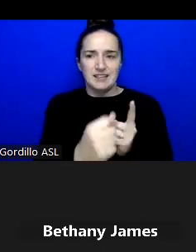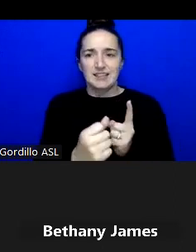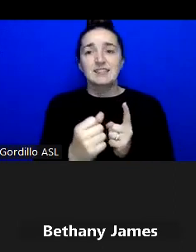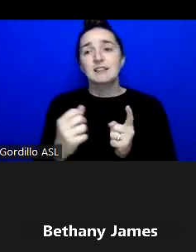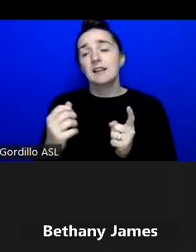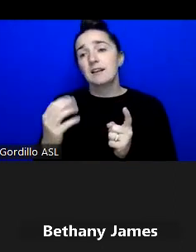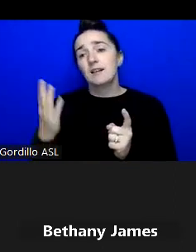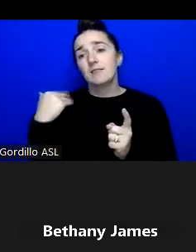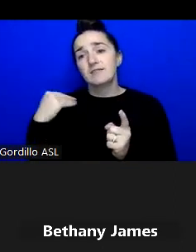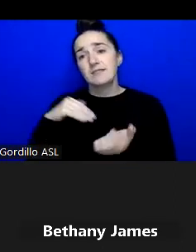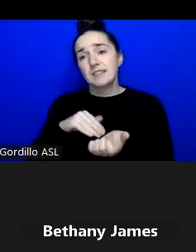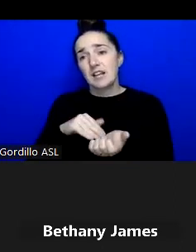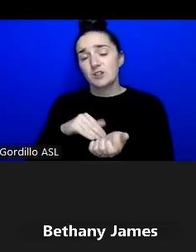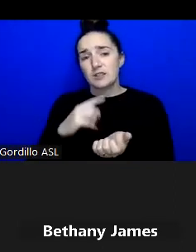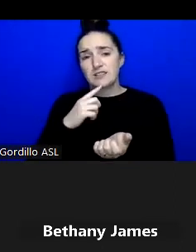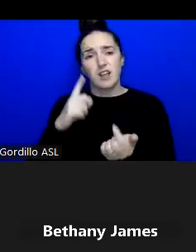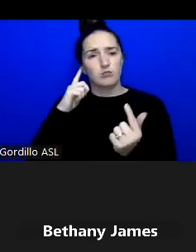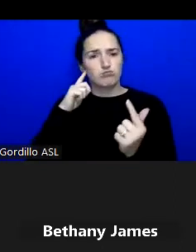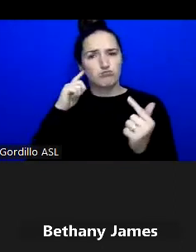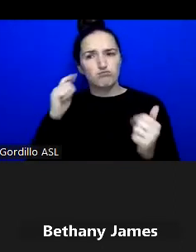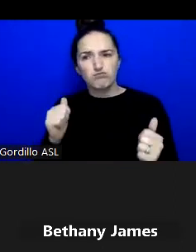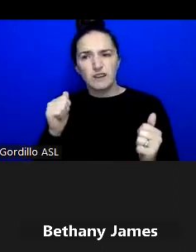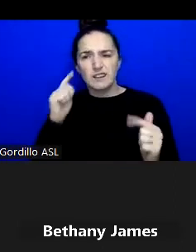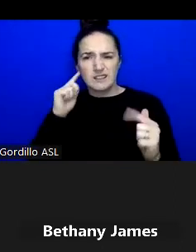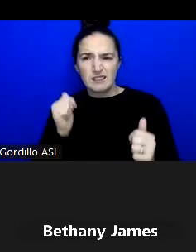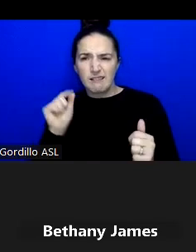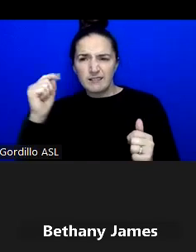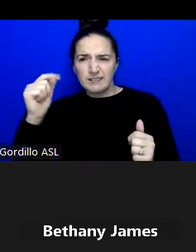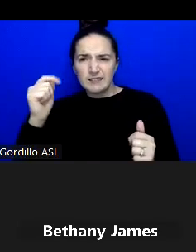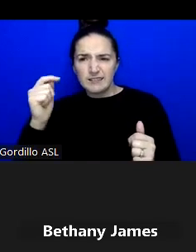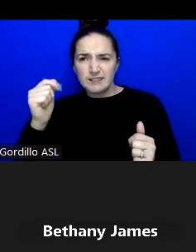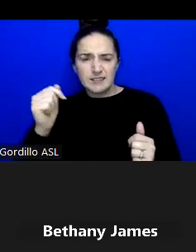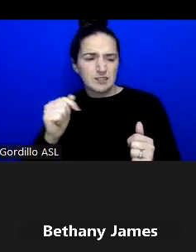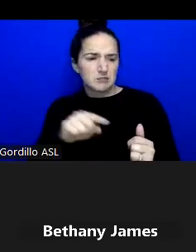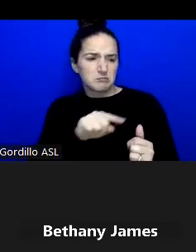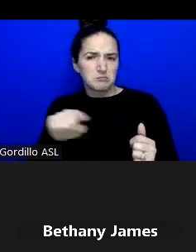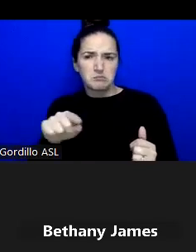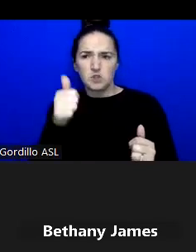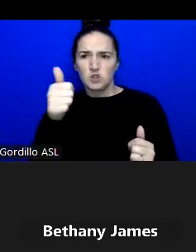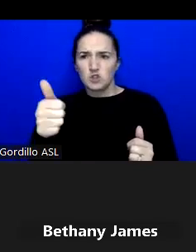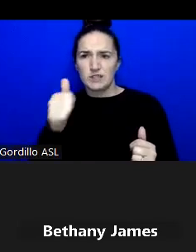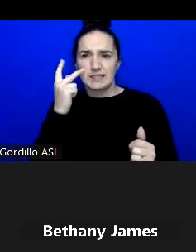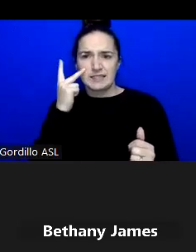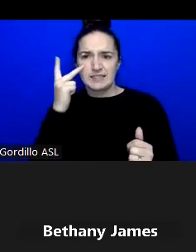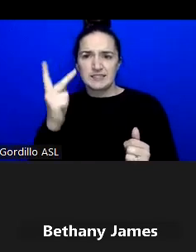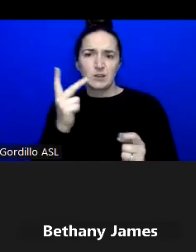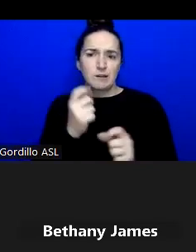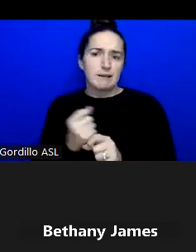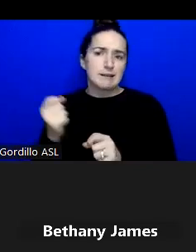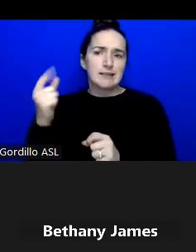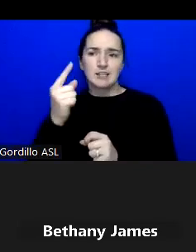would say, no, you're good, right? Things look good. We'll see you next year for a checkup, or 3 years, or whatever that time period